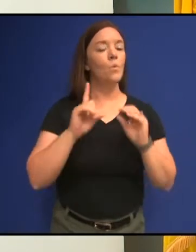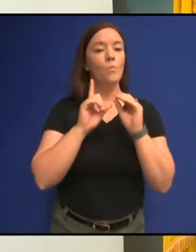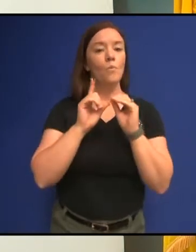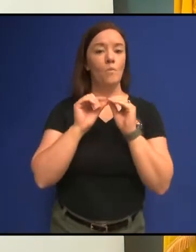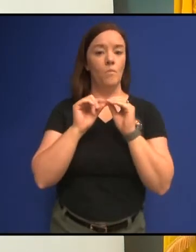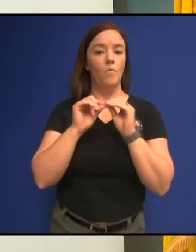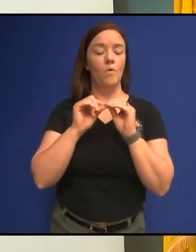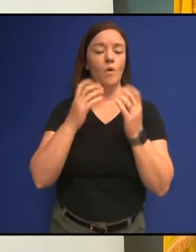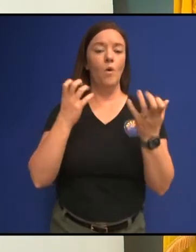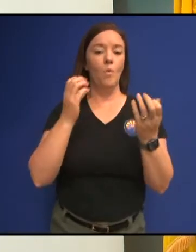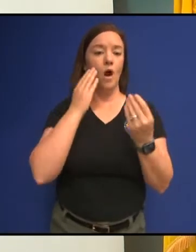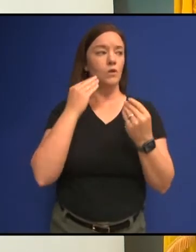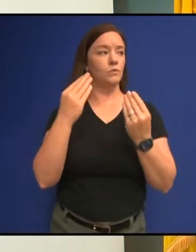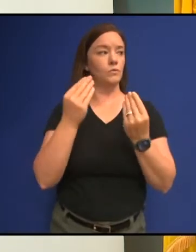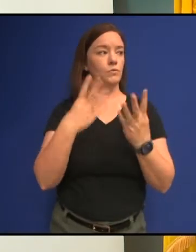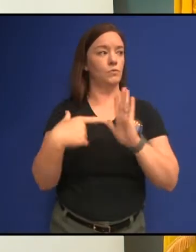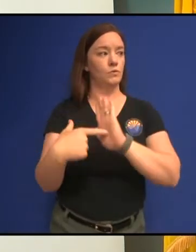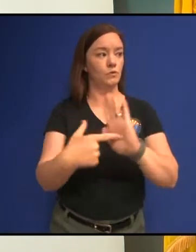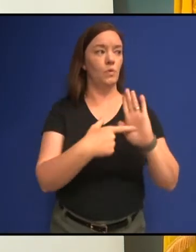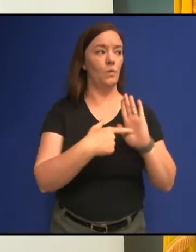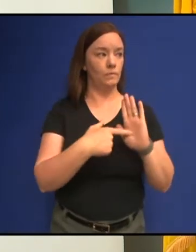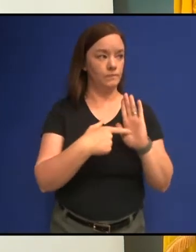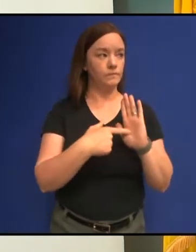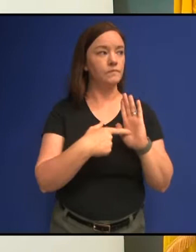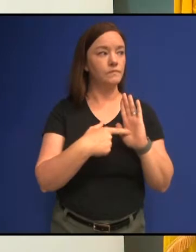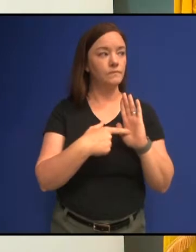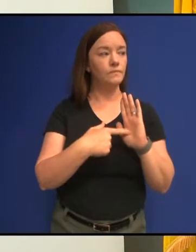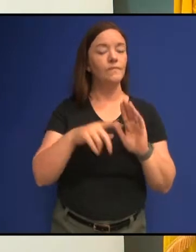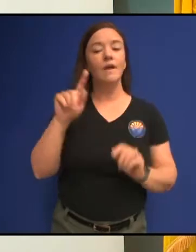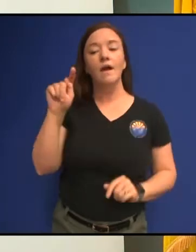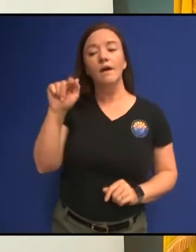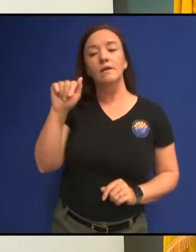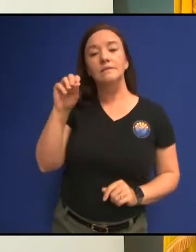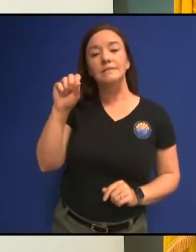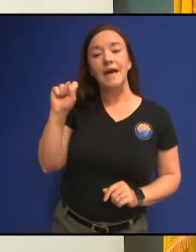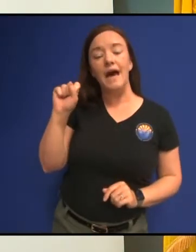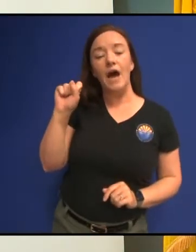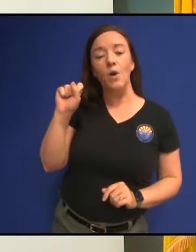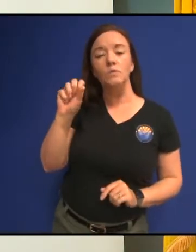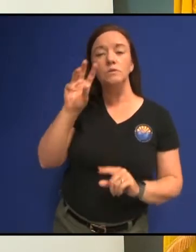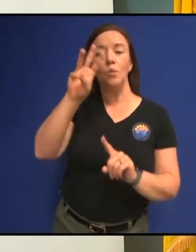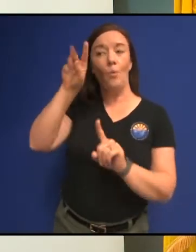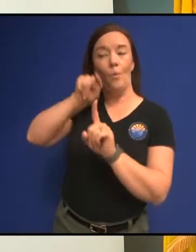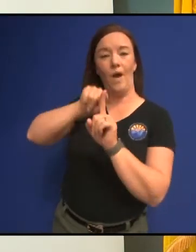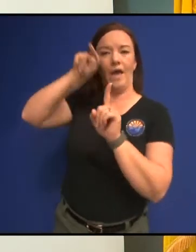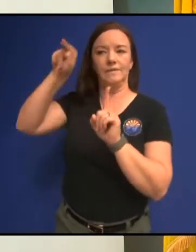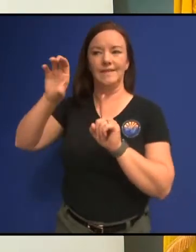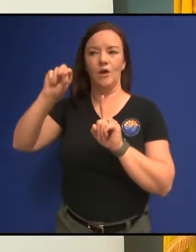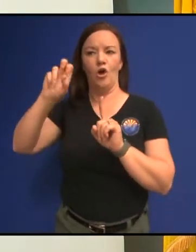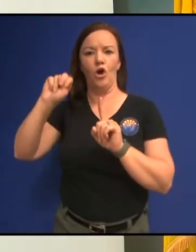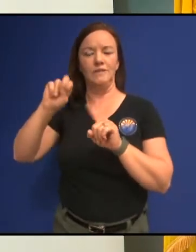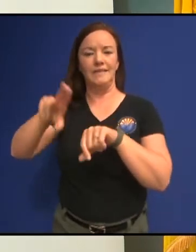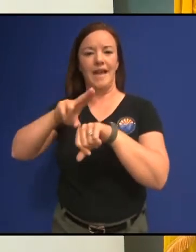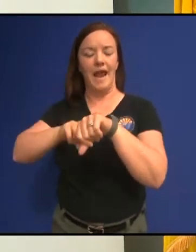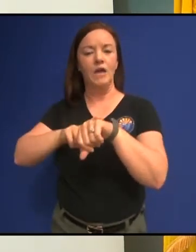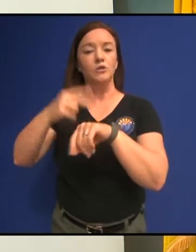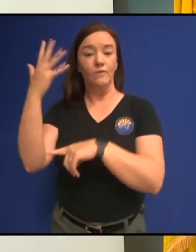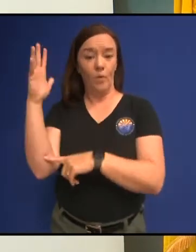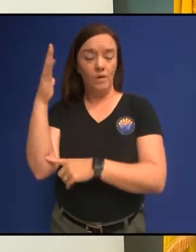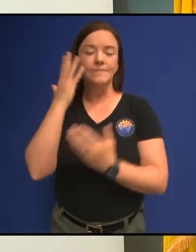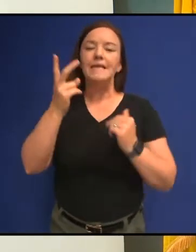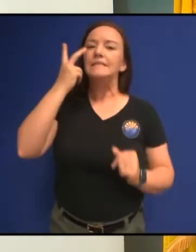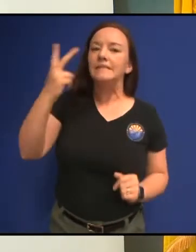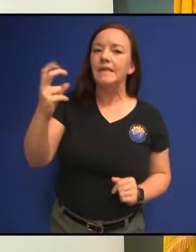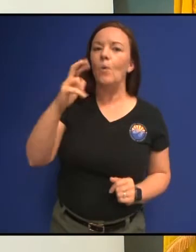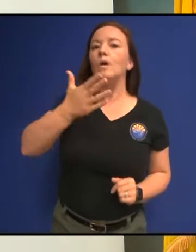to is this little spot here just west of Taos in the Carson National Forest. If you're seeing or smelling a lot of smoke this